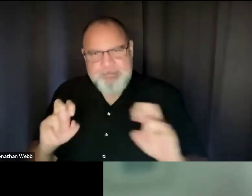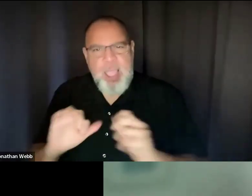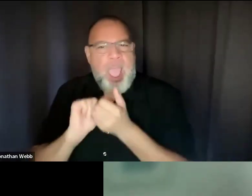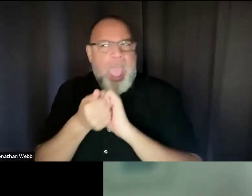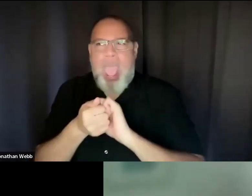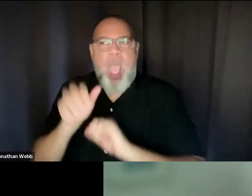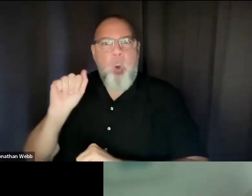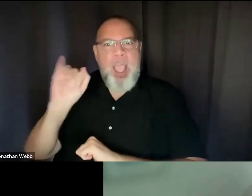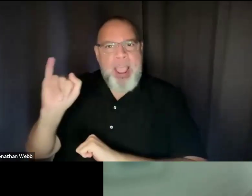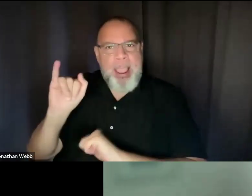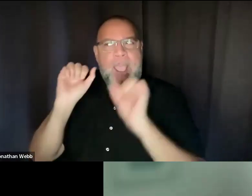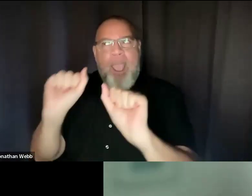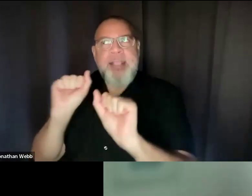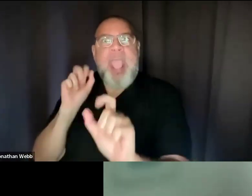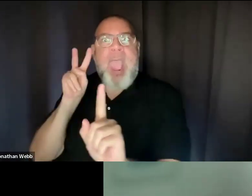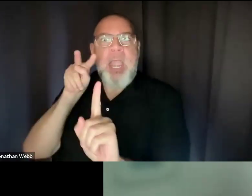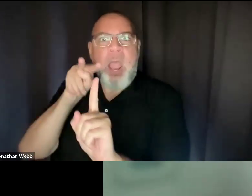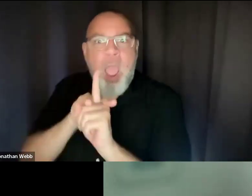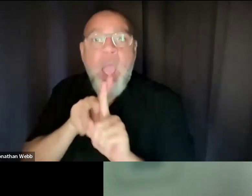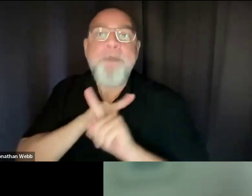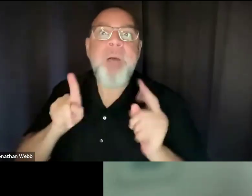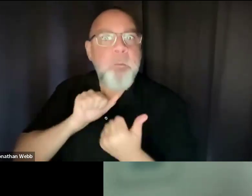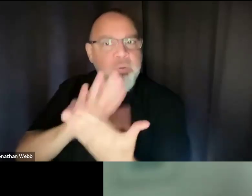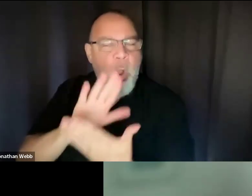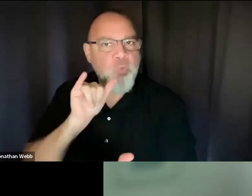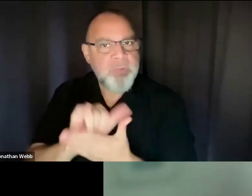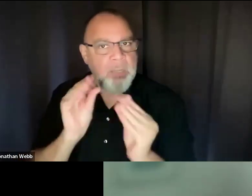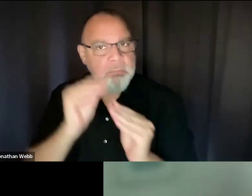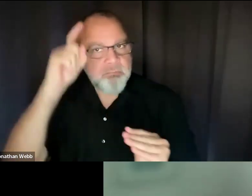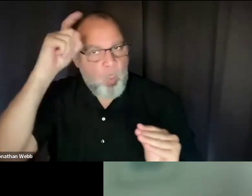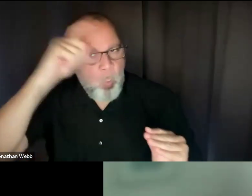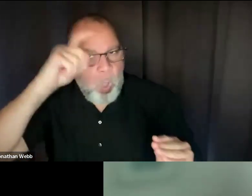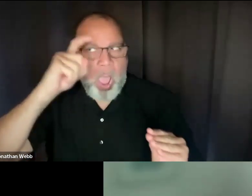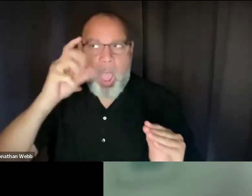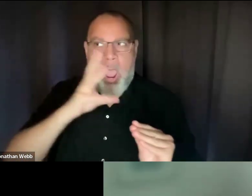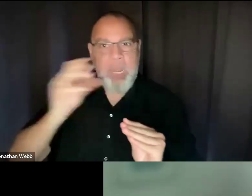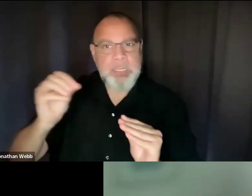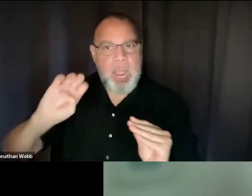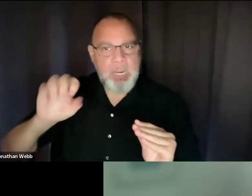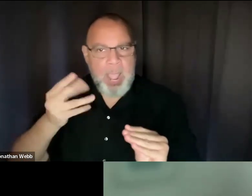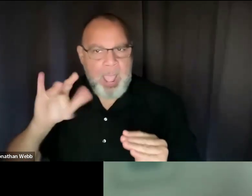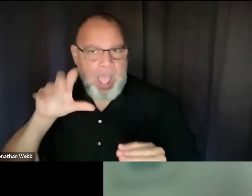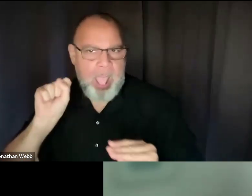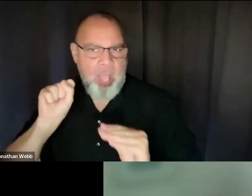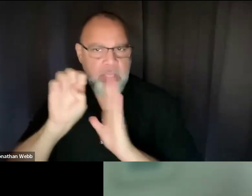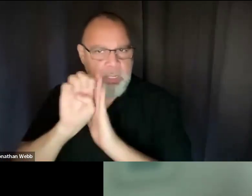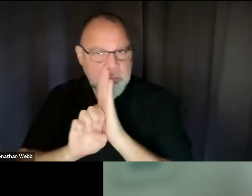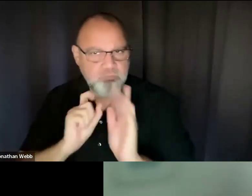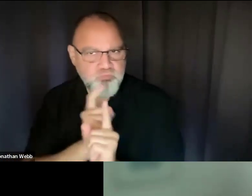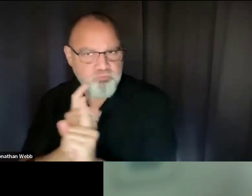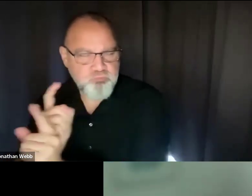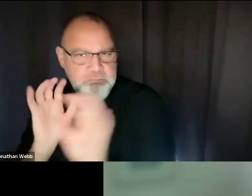and responsibly, and, partnering with, various departments and agencies. And then the same